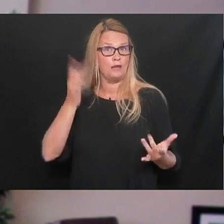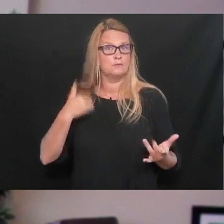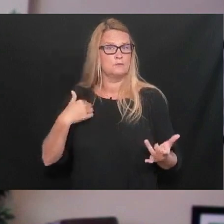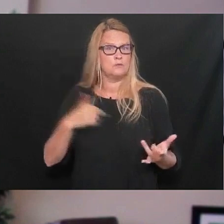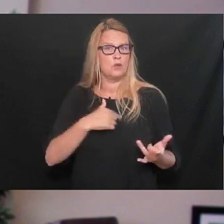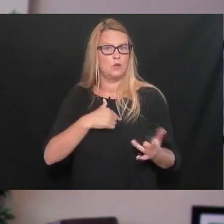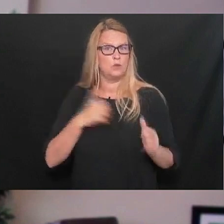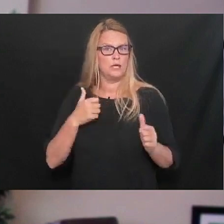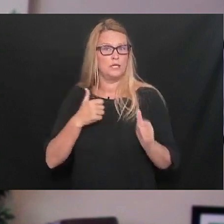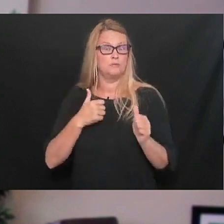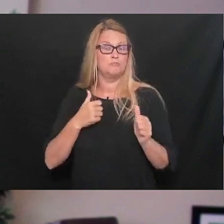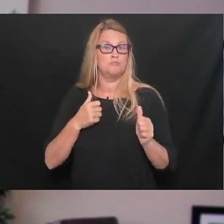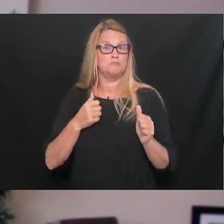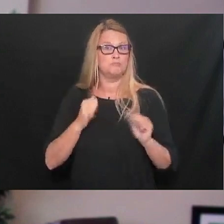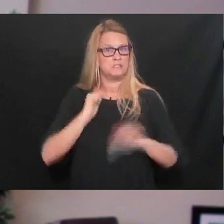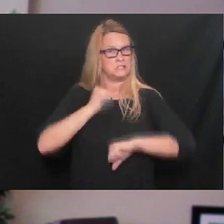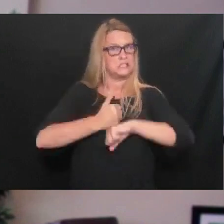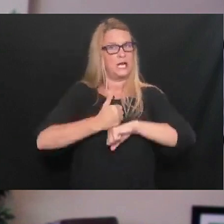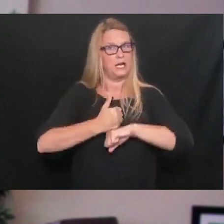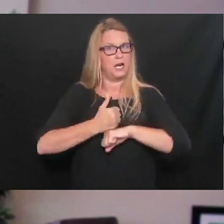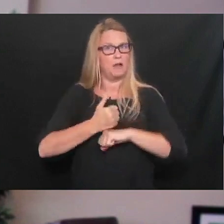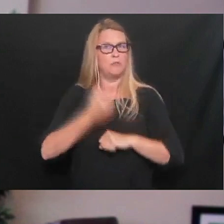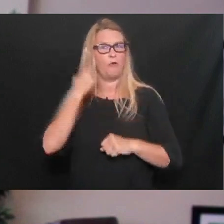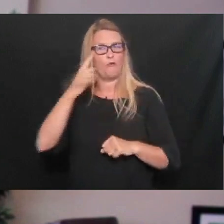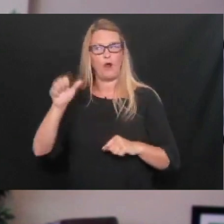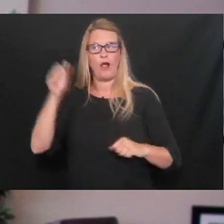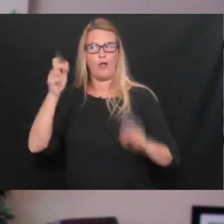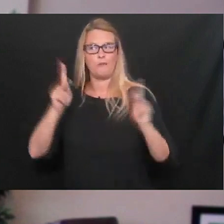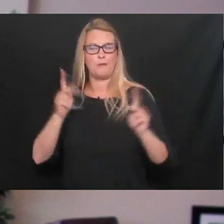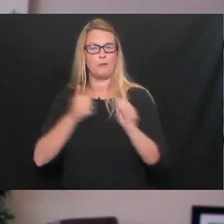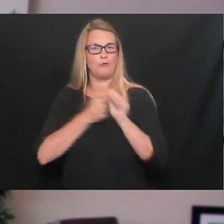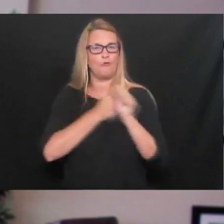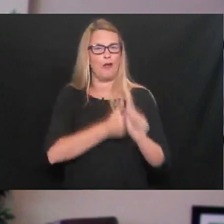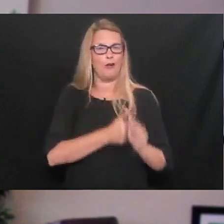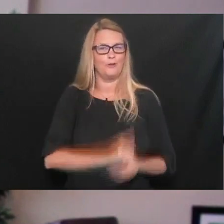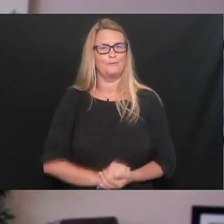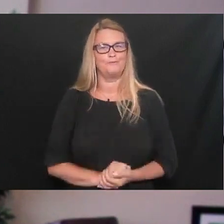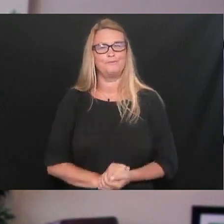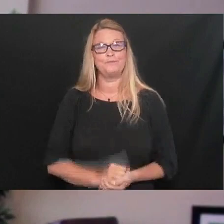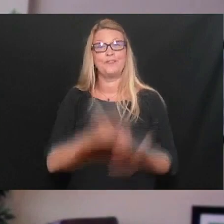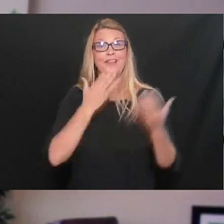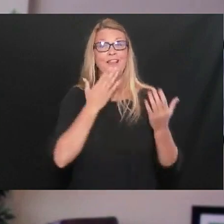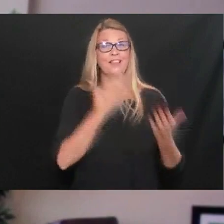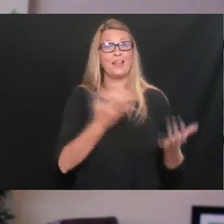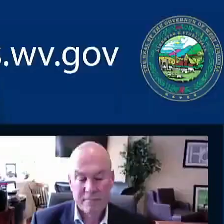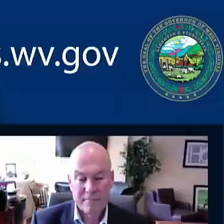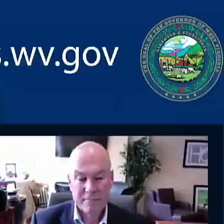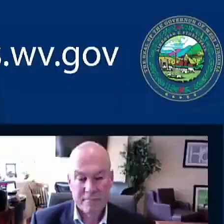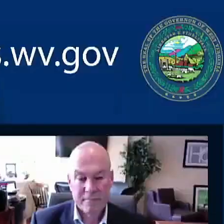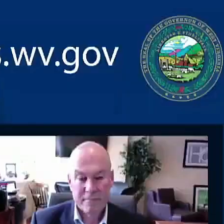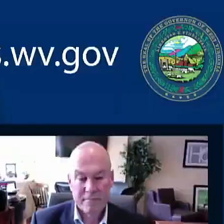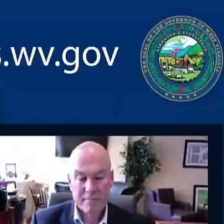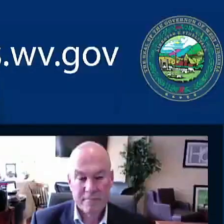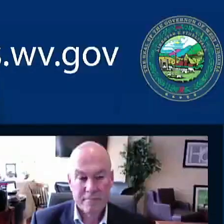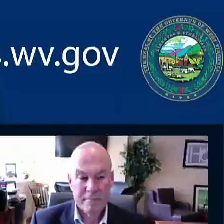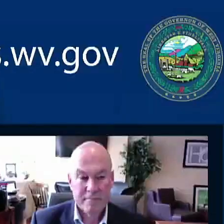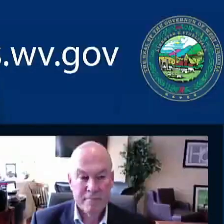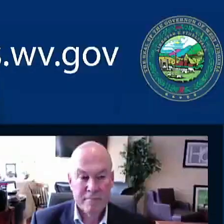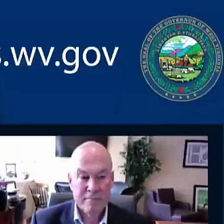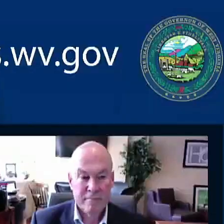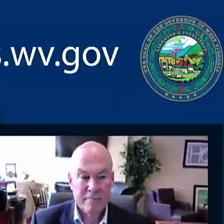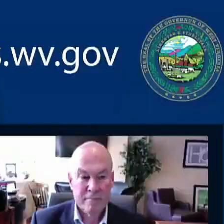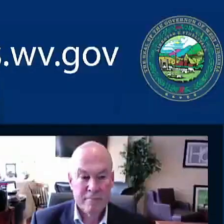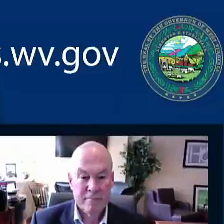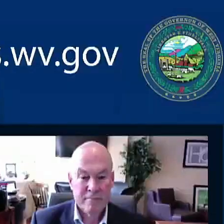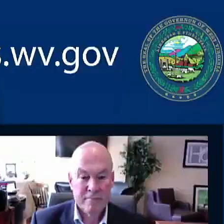some others won't. Thank you. All right, thank you, Dr. Marsh. Next to retired Major General Jim Hoyer, the director of our Joint Interagency Task